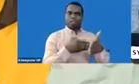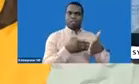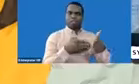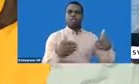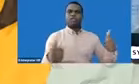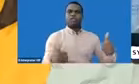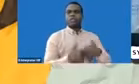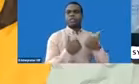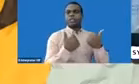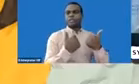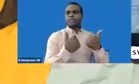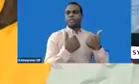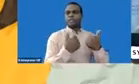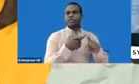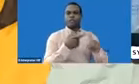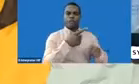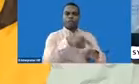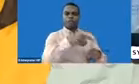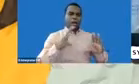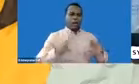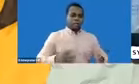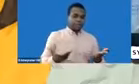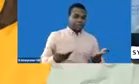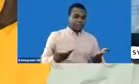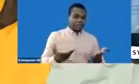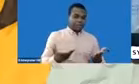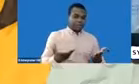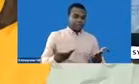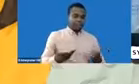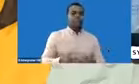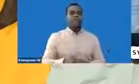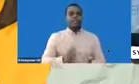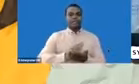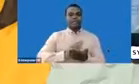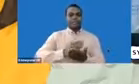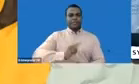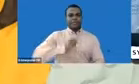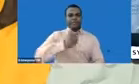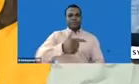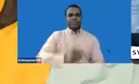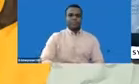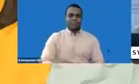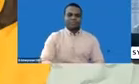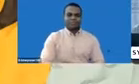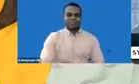Okay, so if we came across technical challenges on the side of the users,